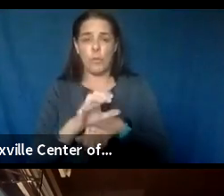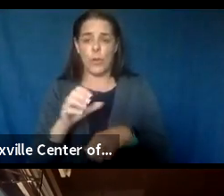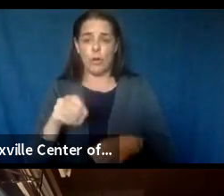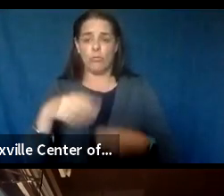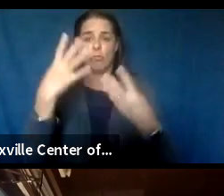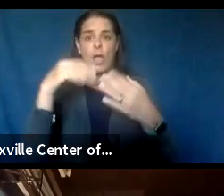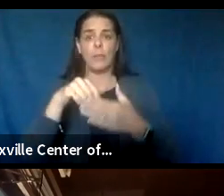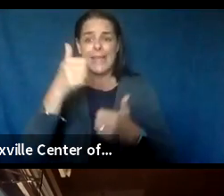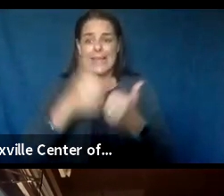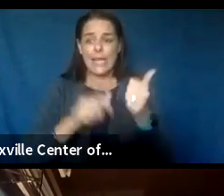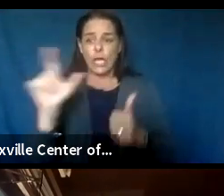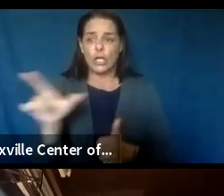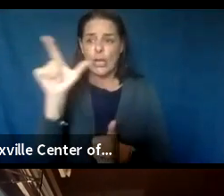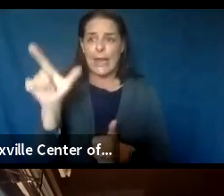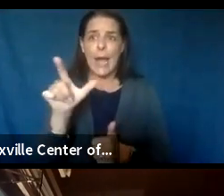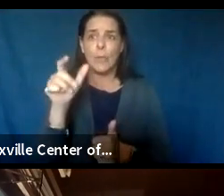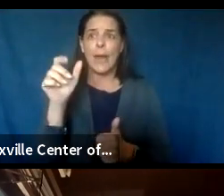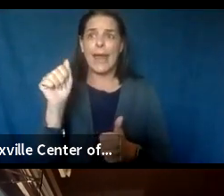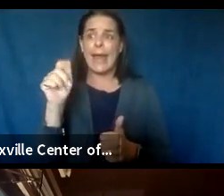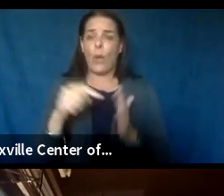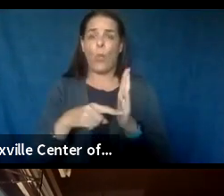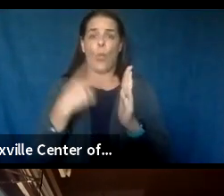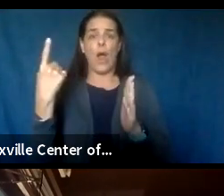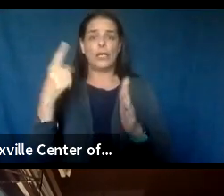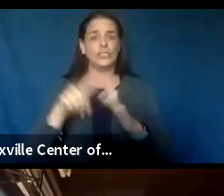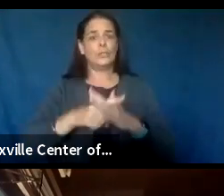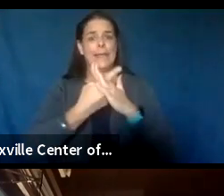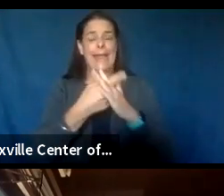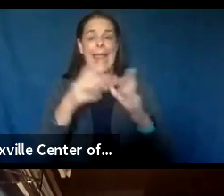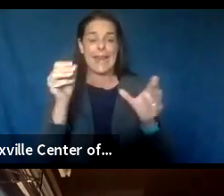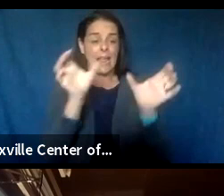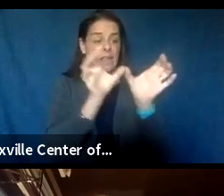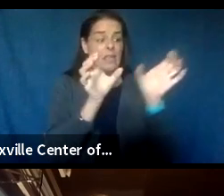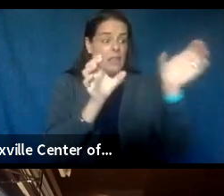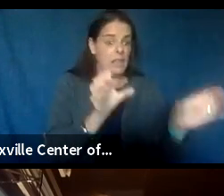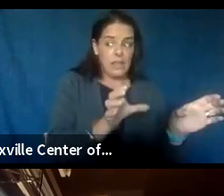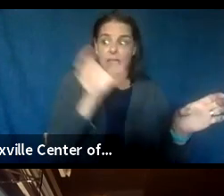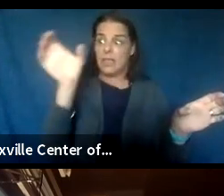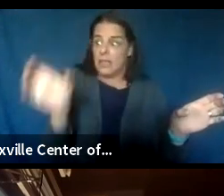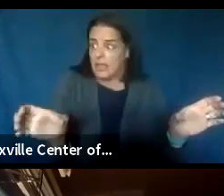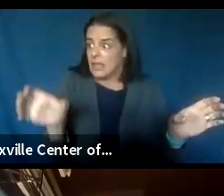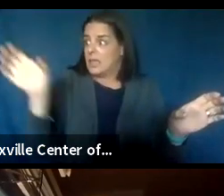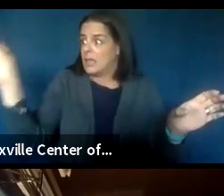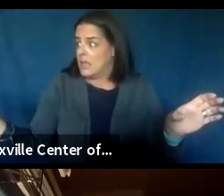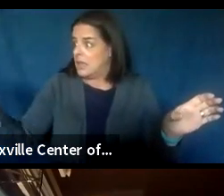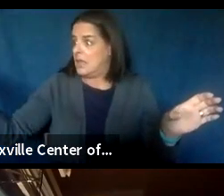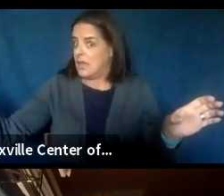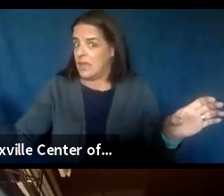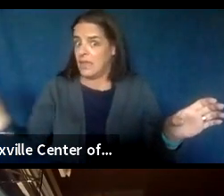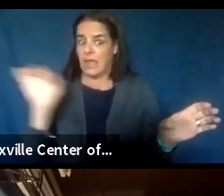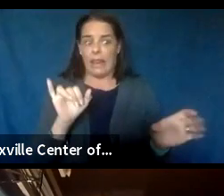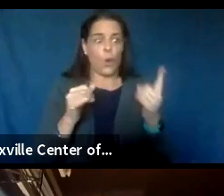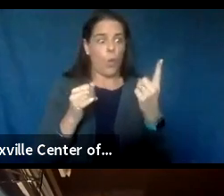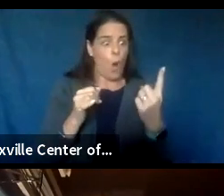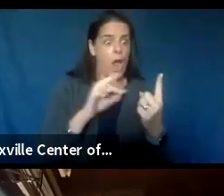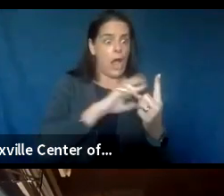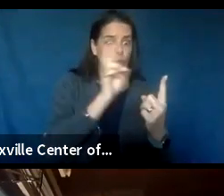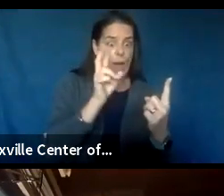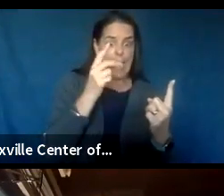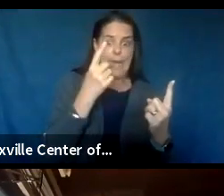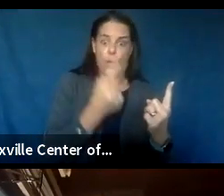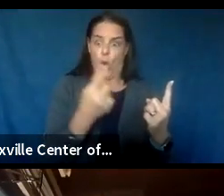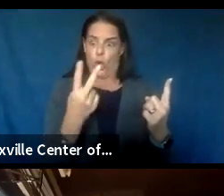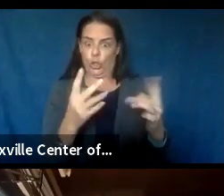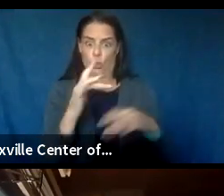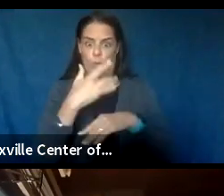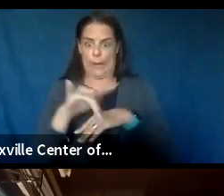to start with and space them apart. Like you can have one up, then 2 chairs empty, and then another one up, and then